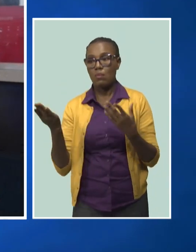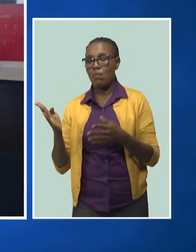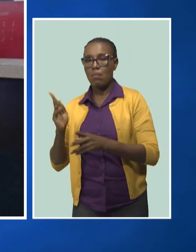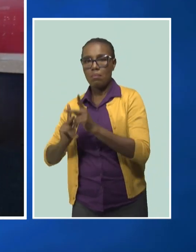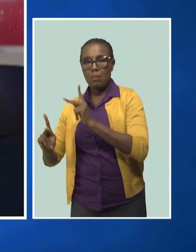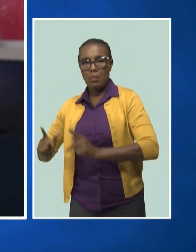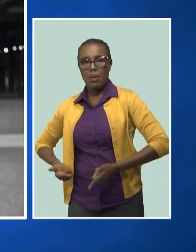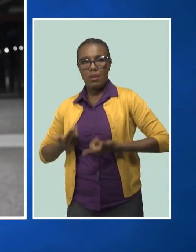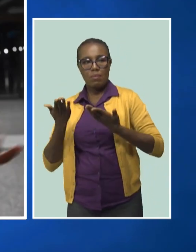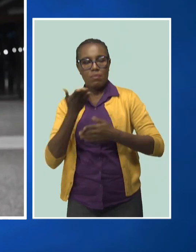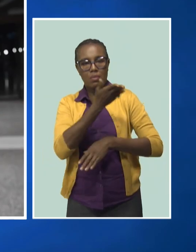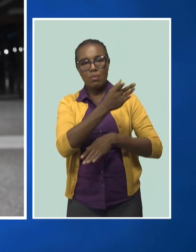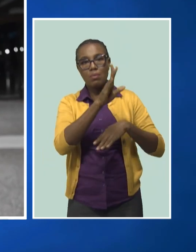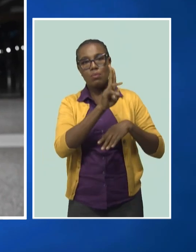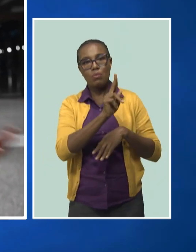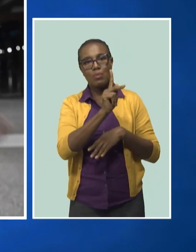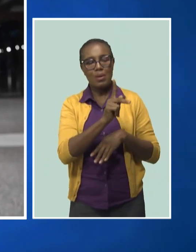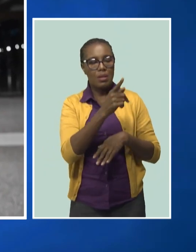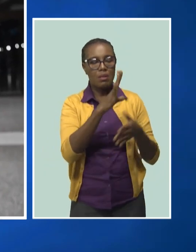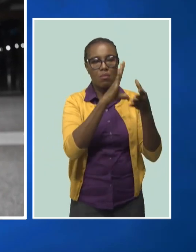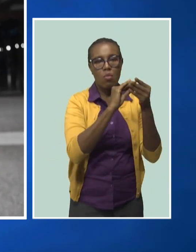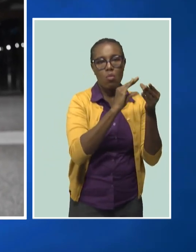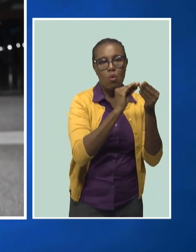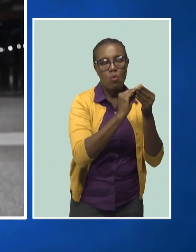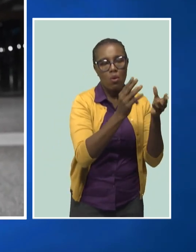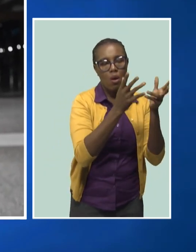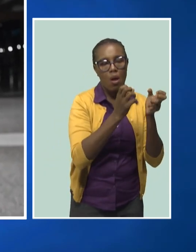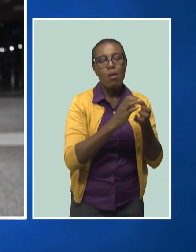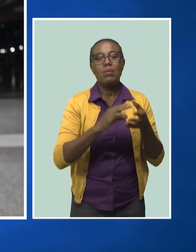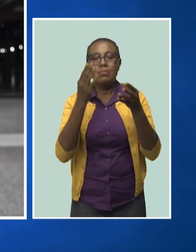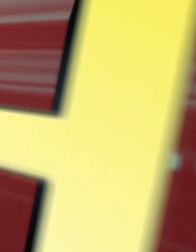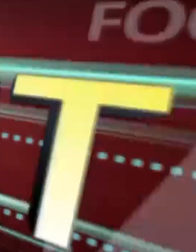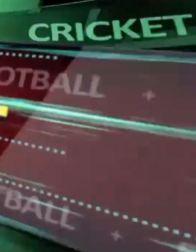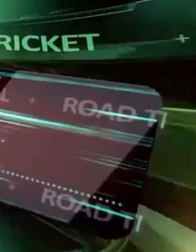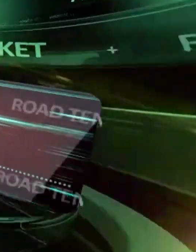that are living in the UK, just to find out about the culture difference.